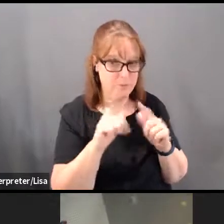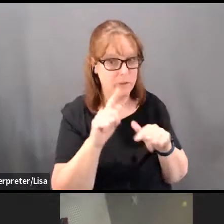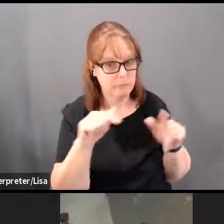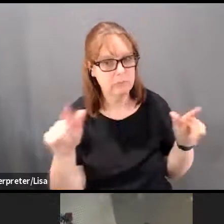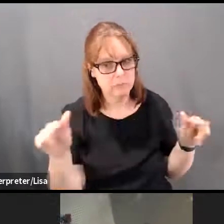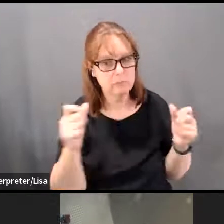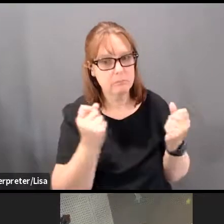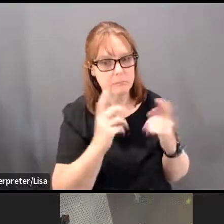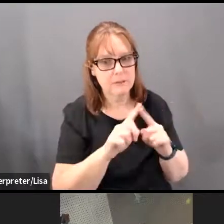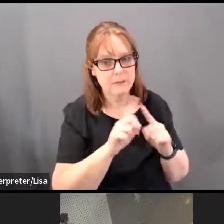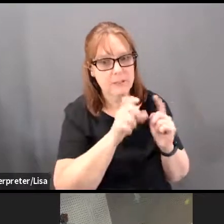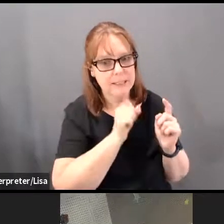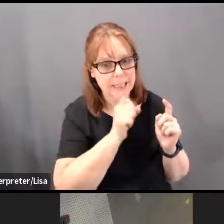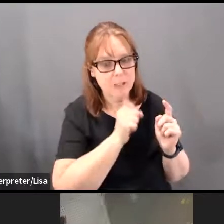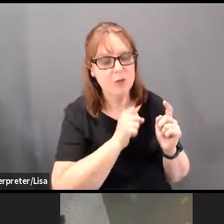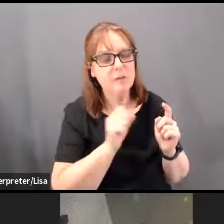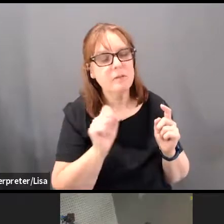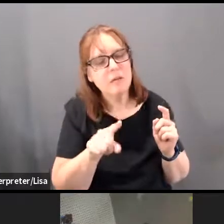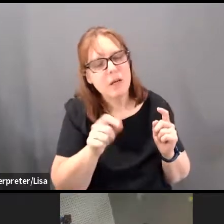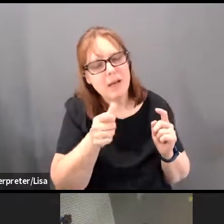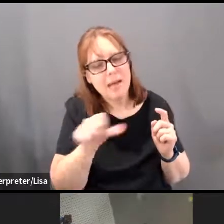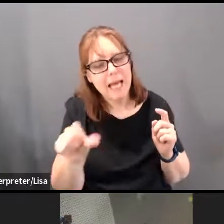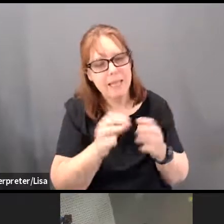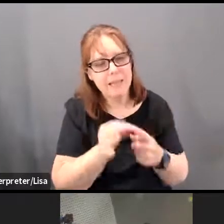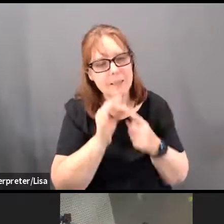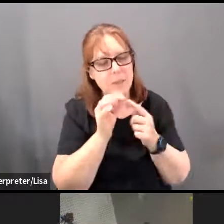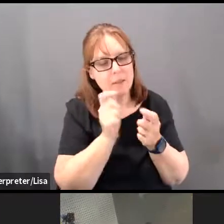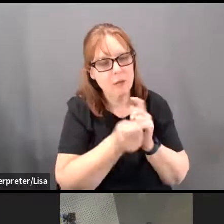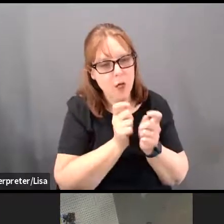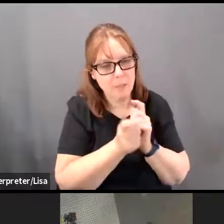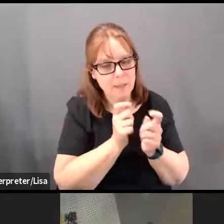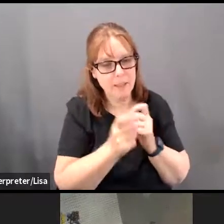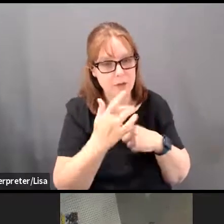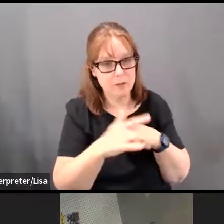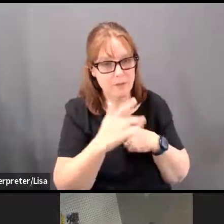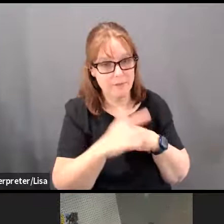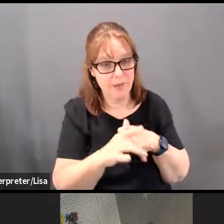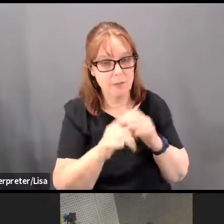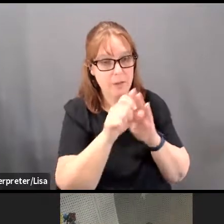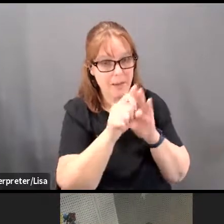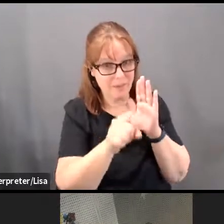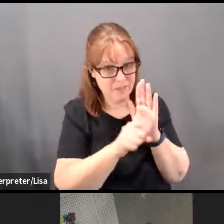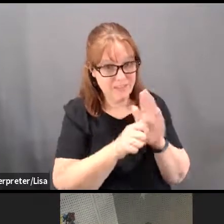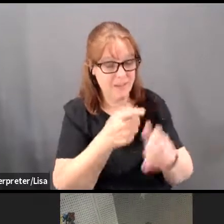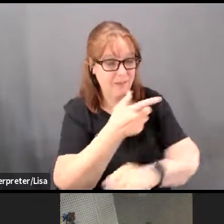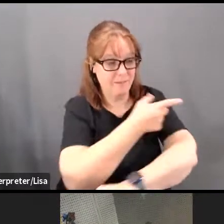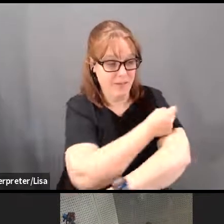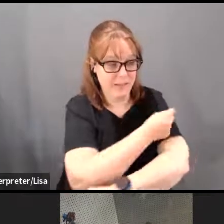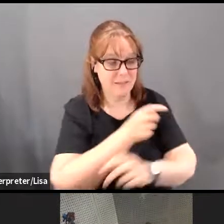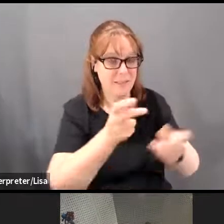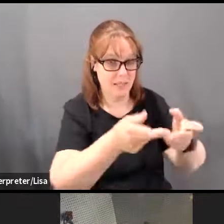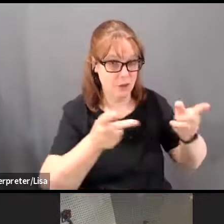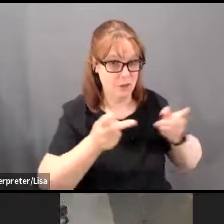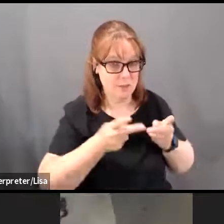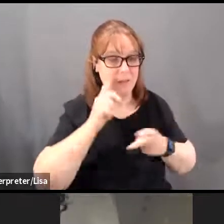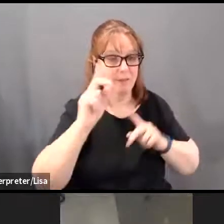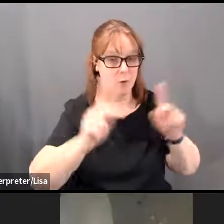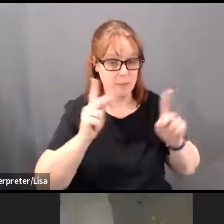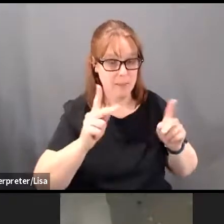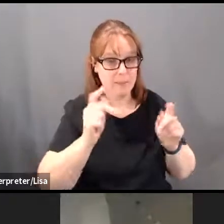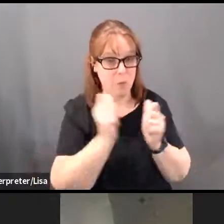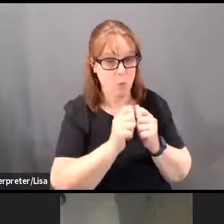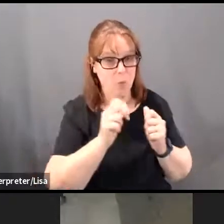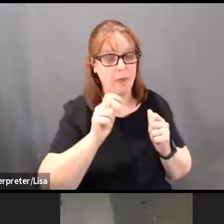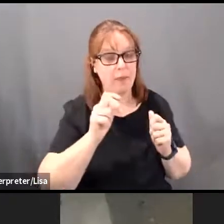One question we have here, are there special accommodations available at the state vaccination sites for individuals with special